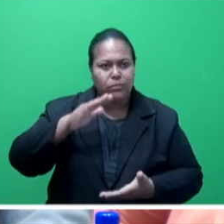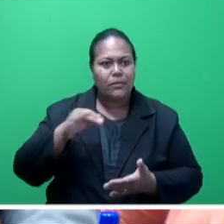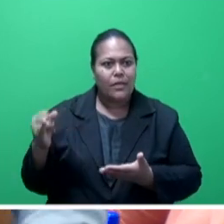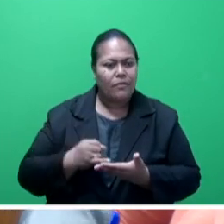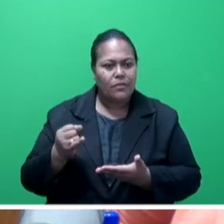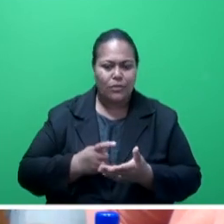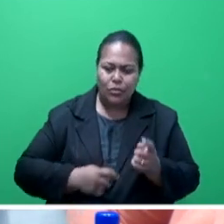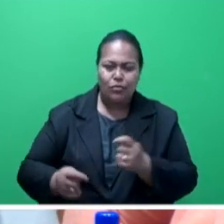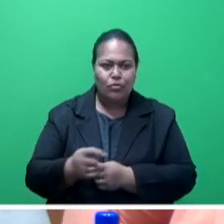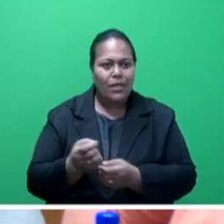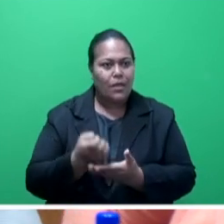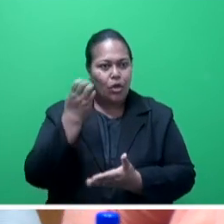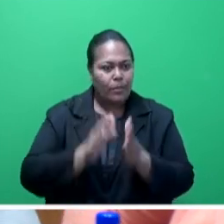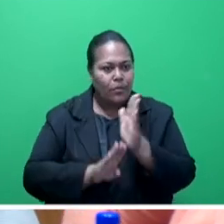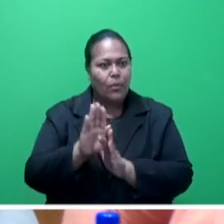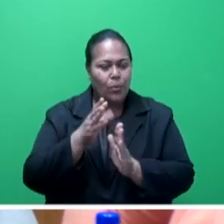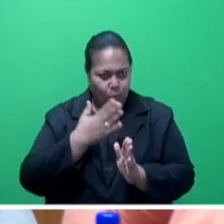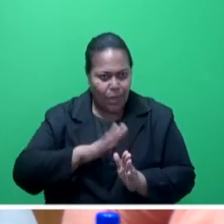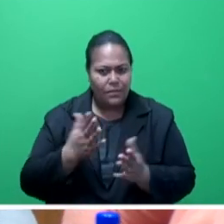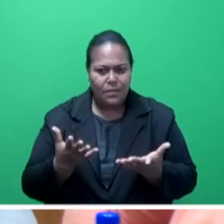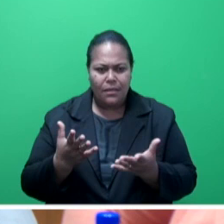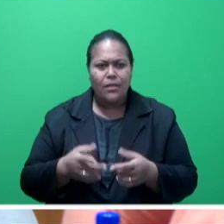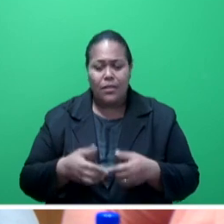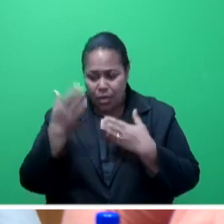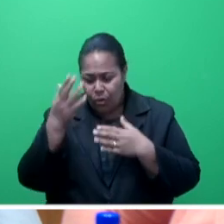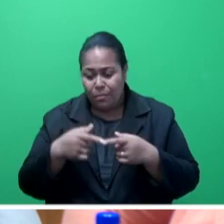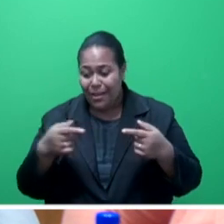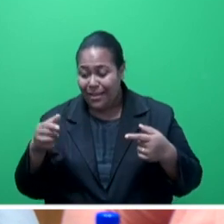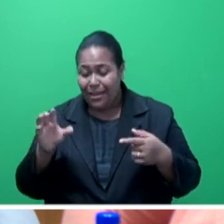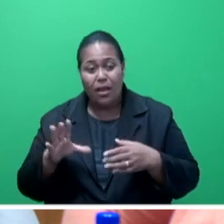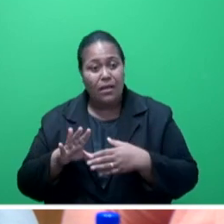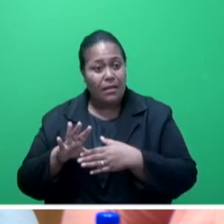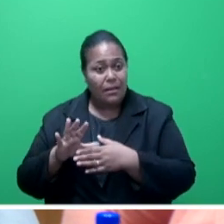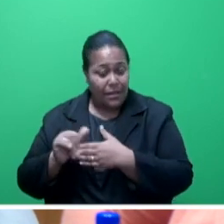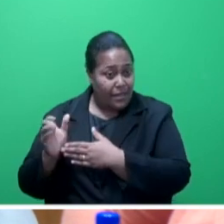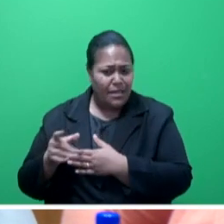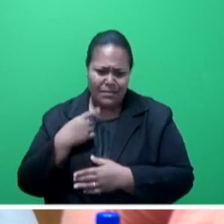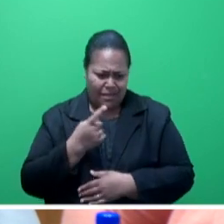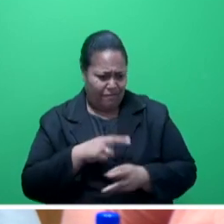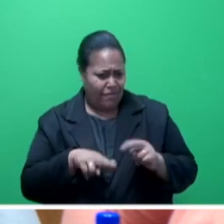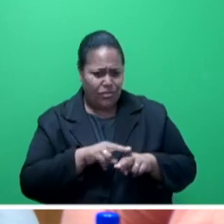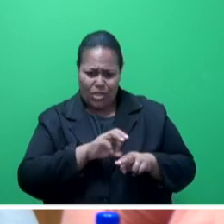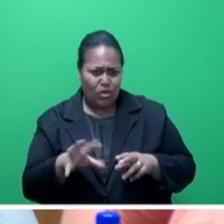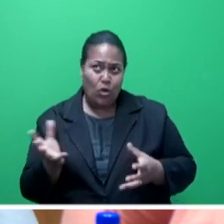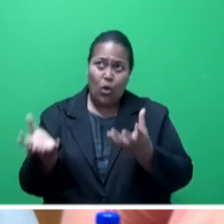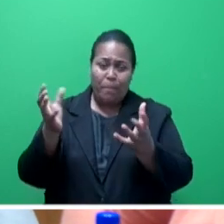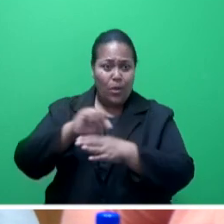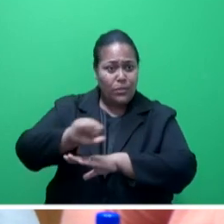growth. The Honourable Leader of the Opposition says Fiji should not try to compare with